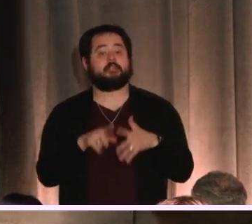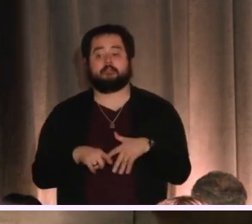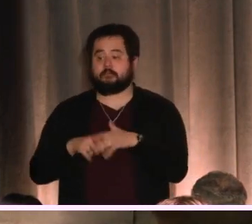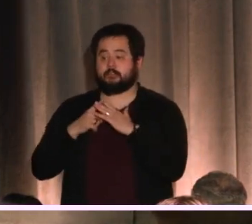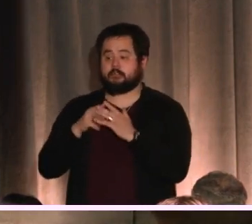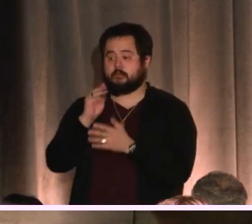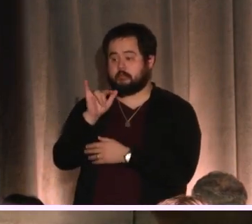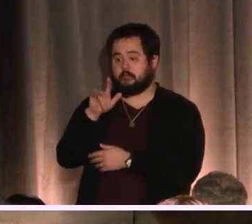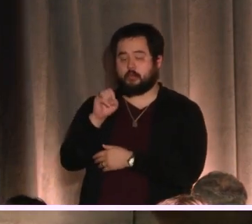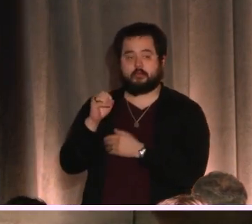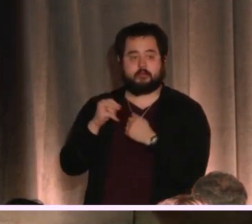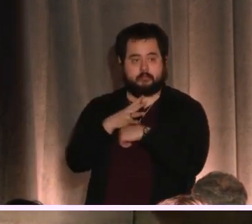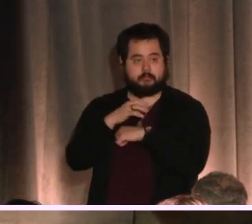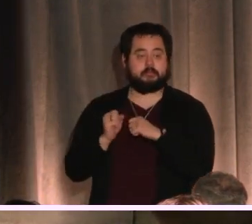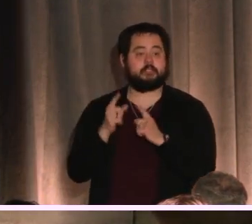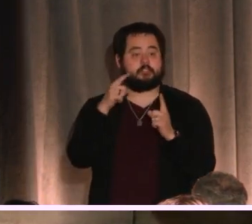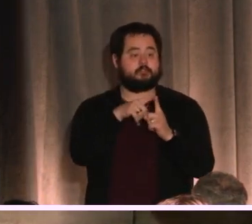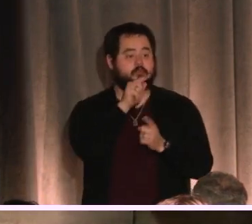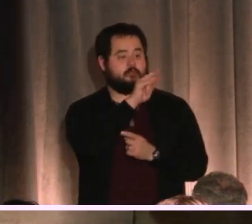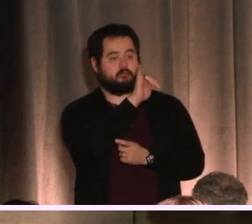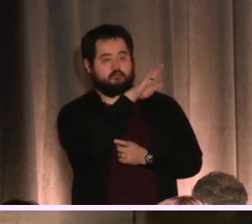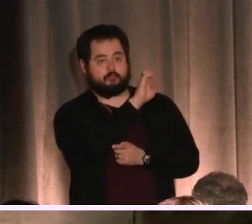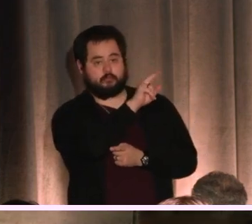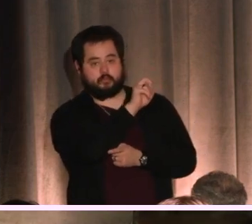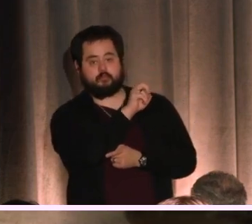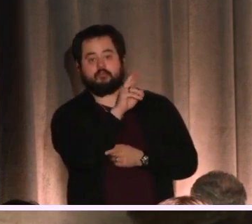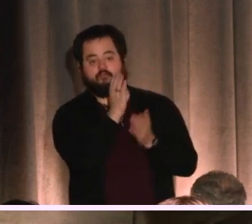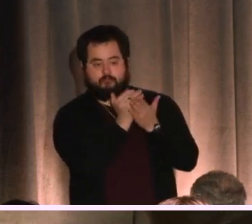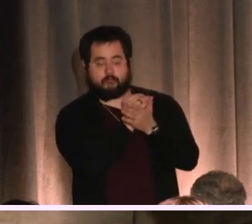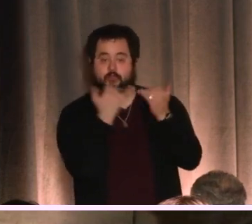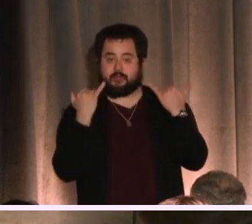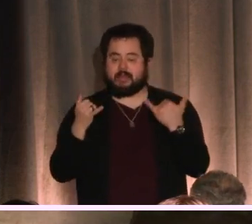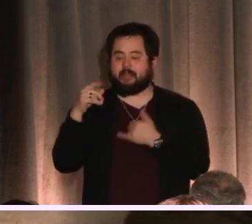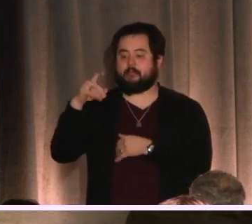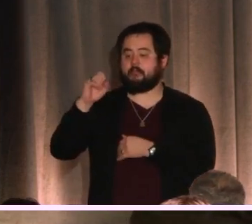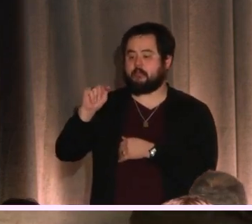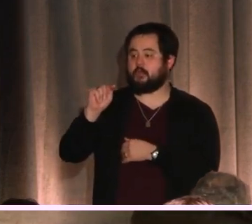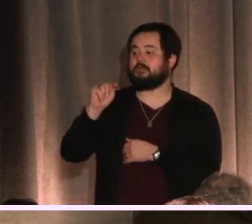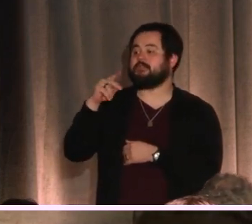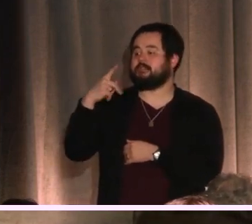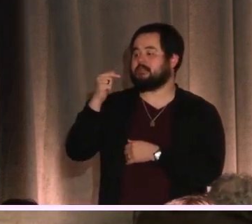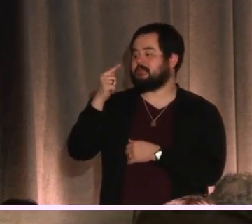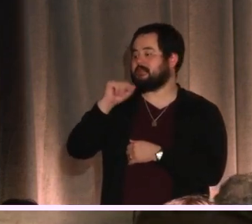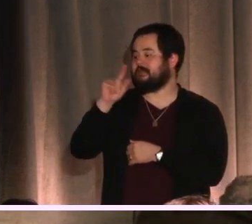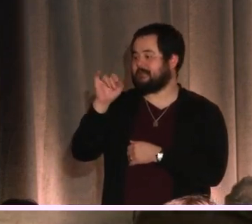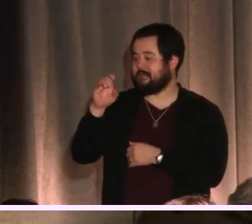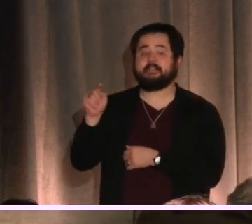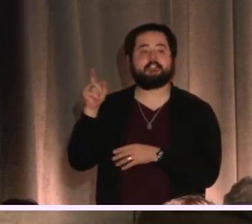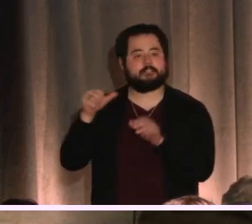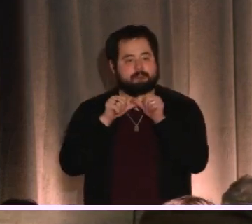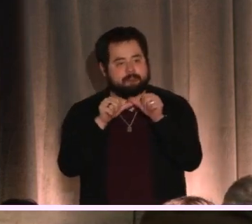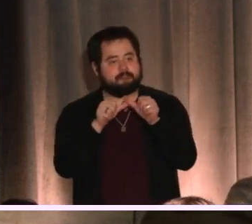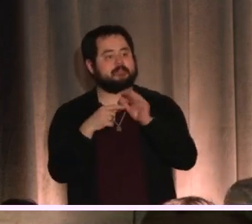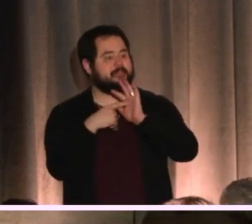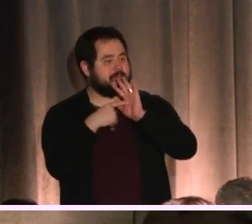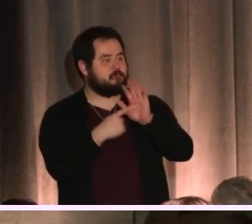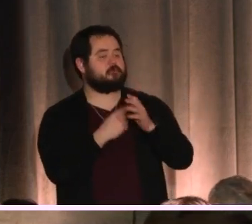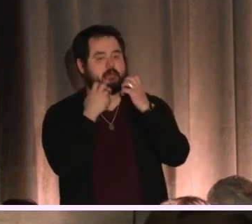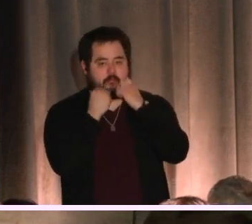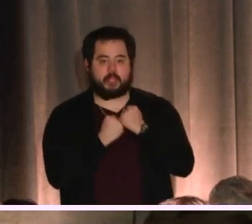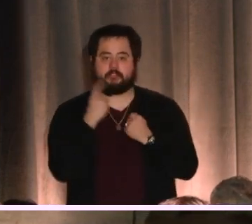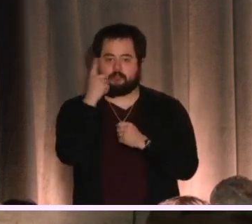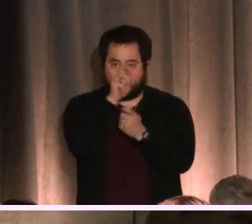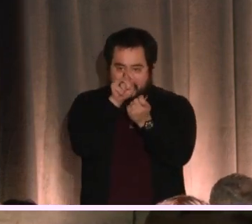her work at the Tribune Review and now the Post-Gazette, Megan has consistently demonstrated a passion for accurate and